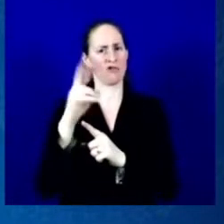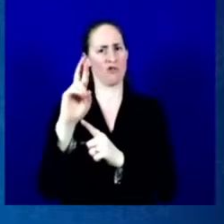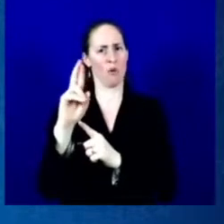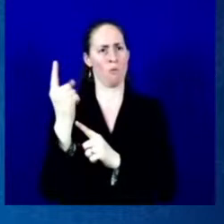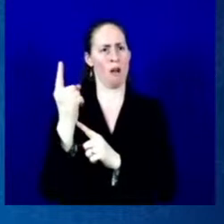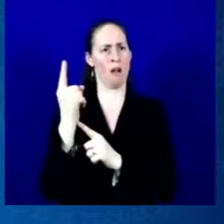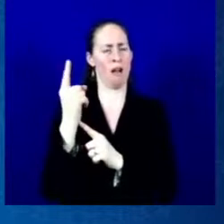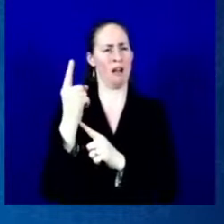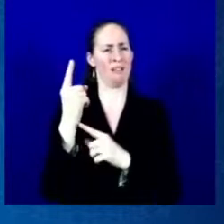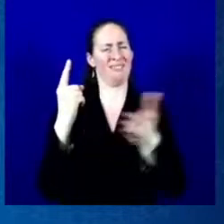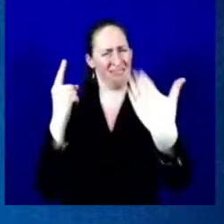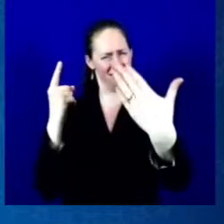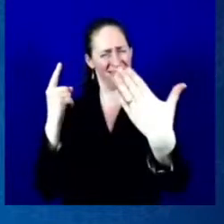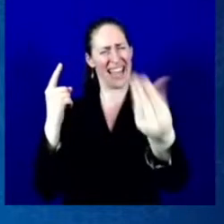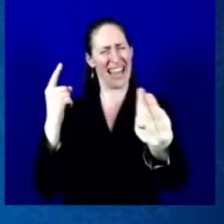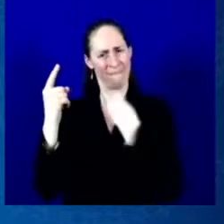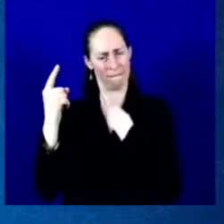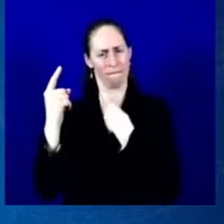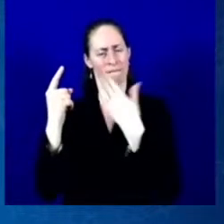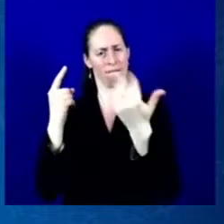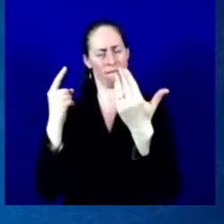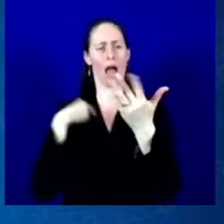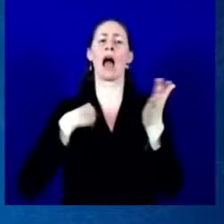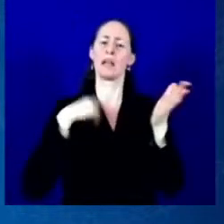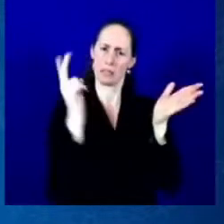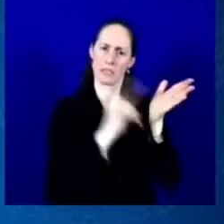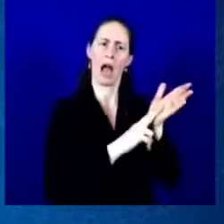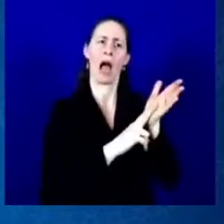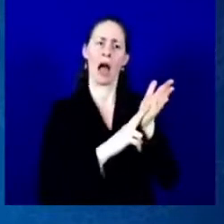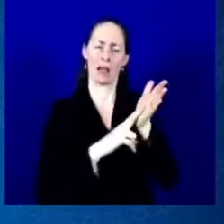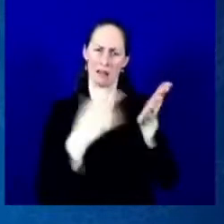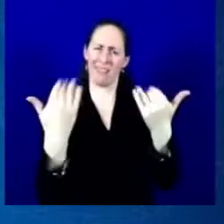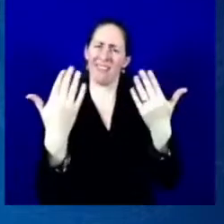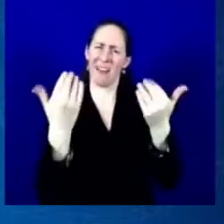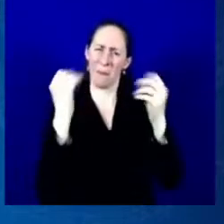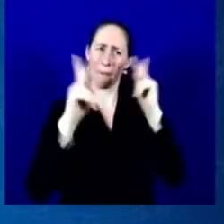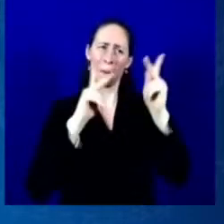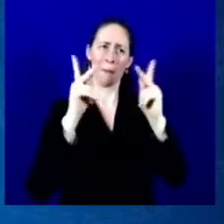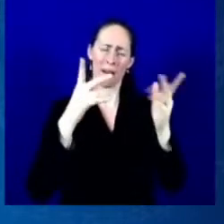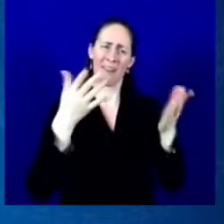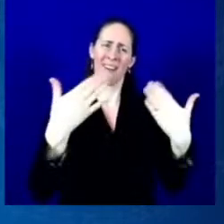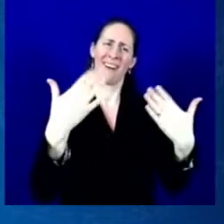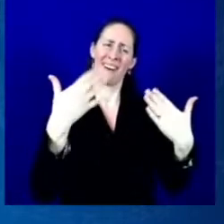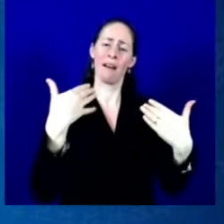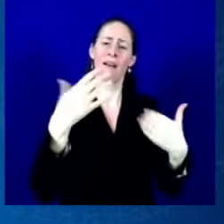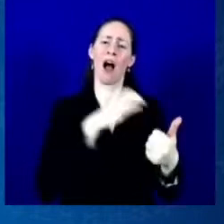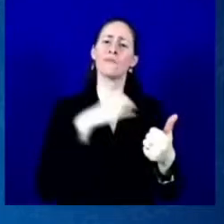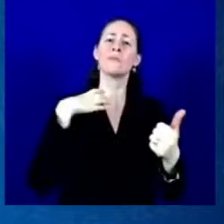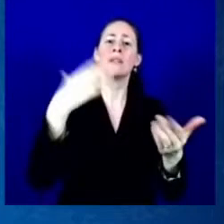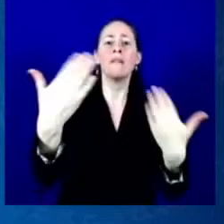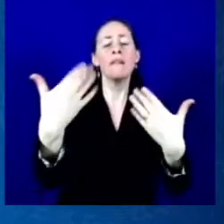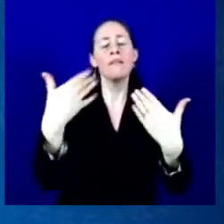The country supports it, and Congress should act now.